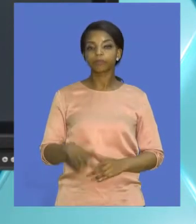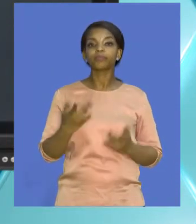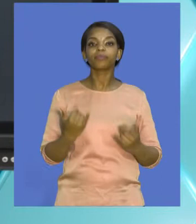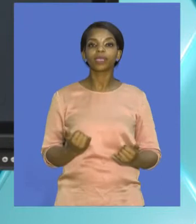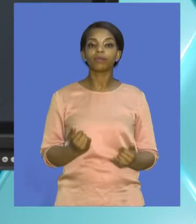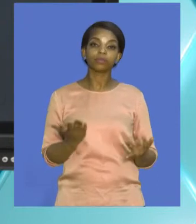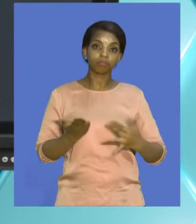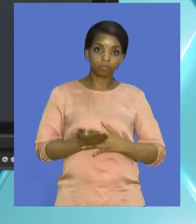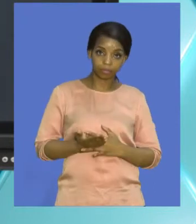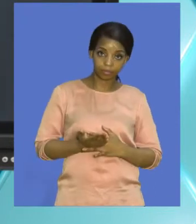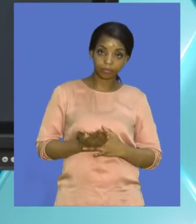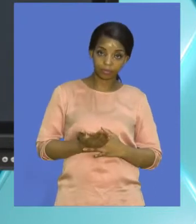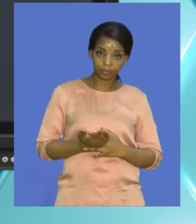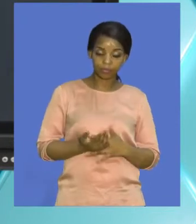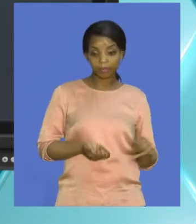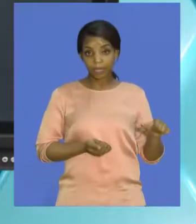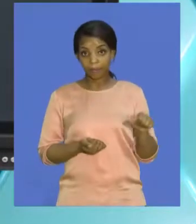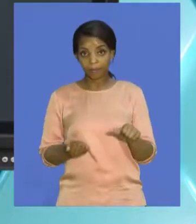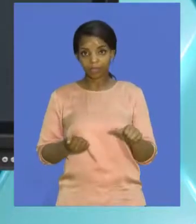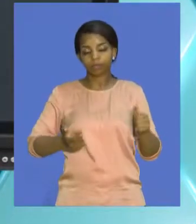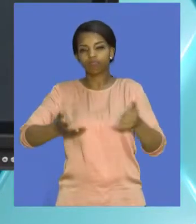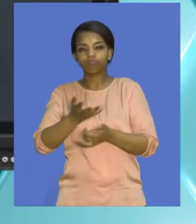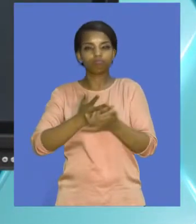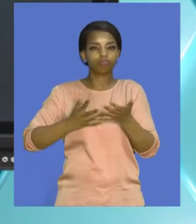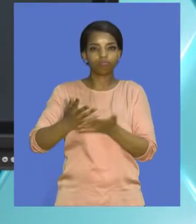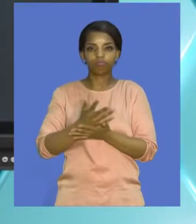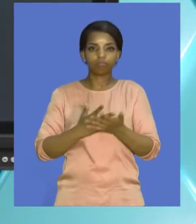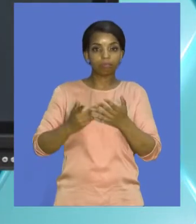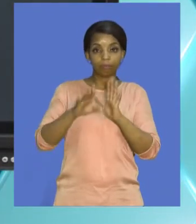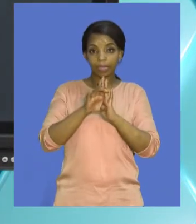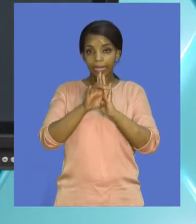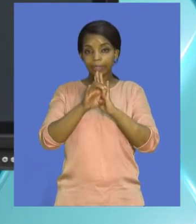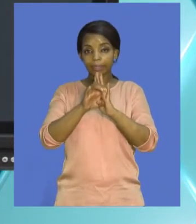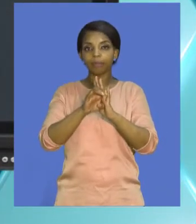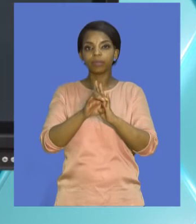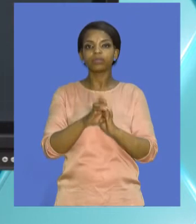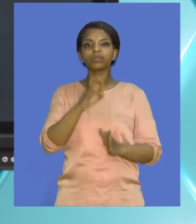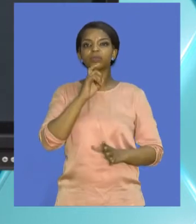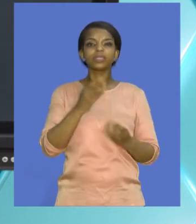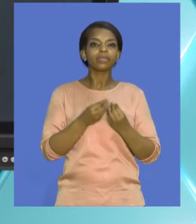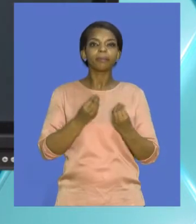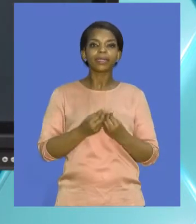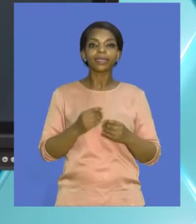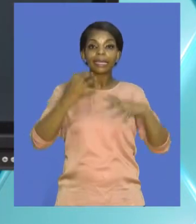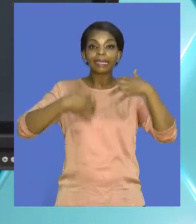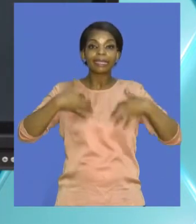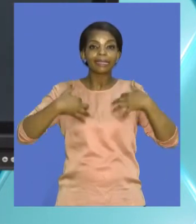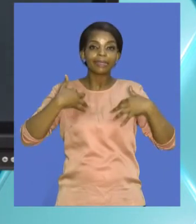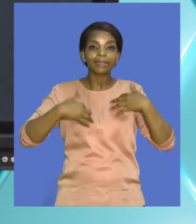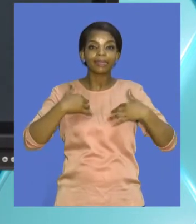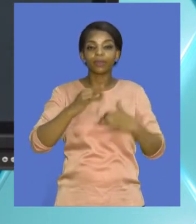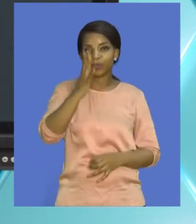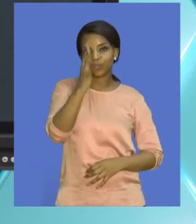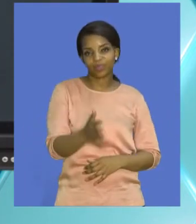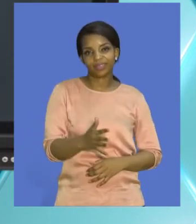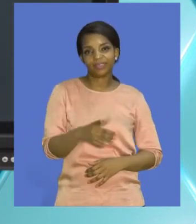and then when we come back, we'll look at typical examples using a simulation, something that's very exciting, and also it will help us to try